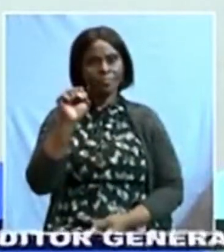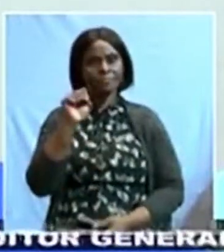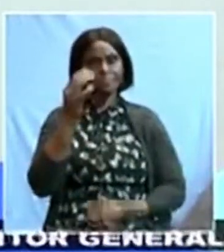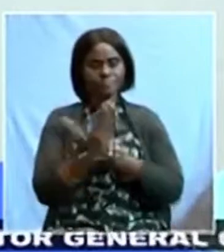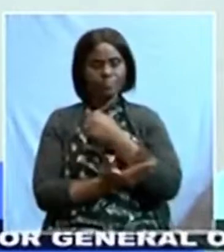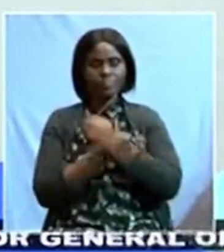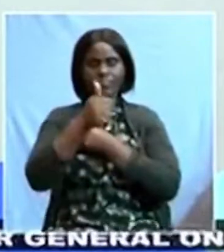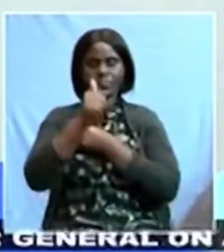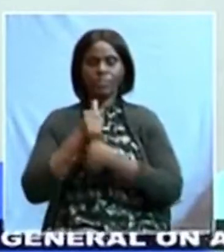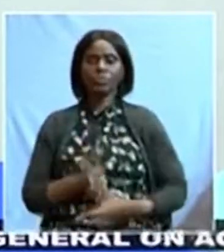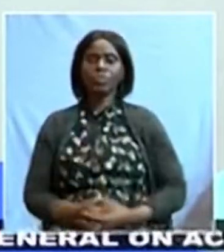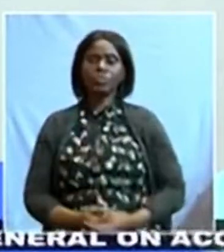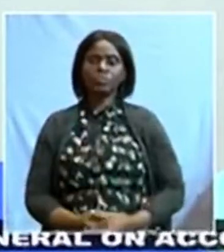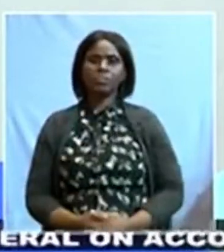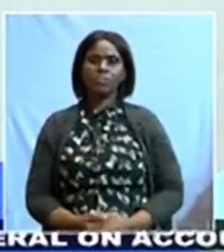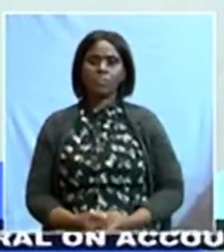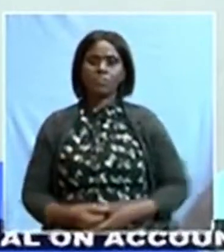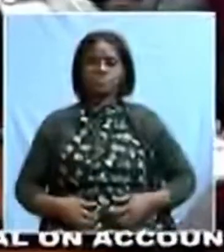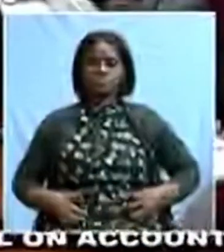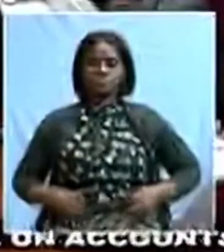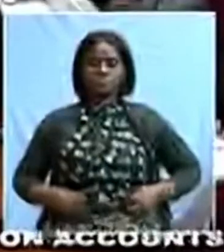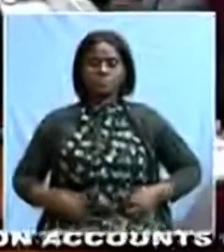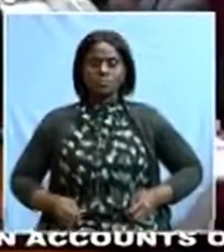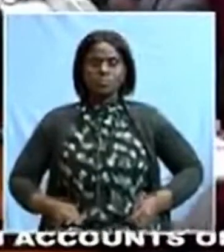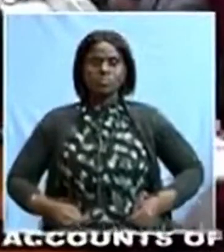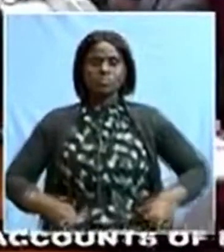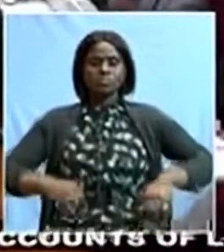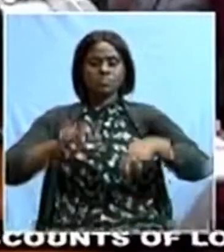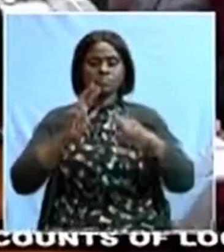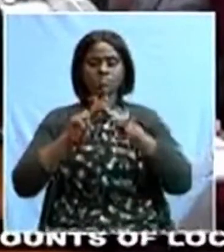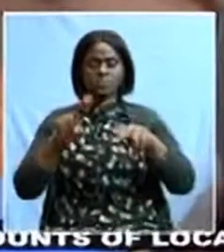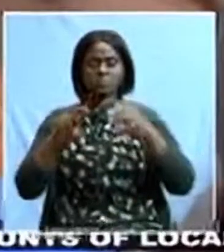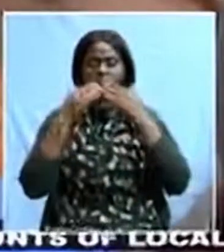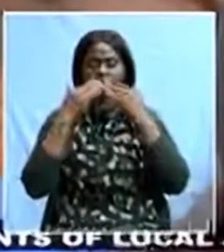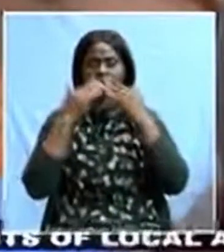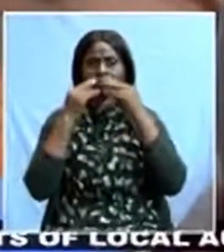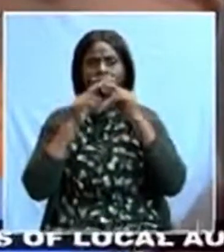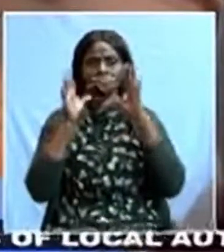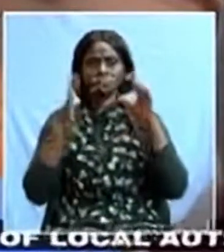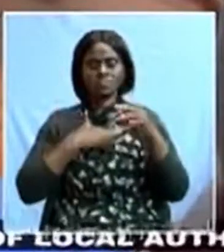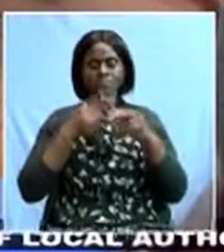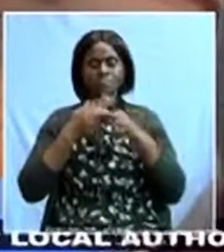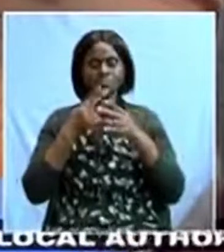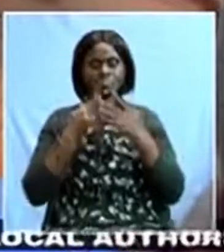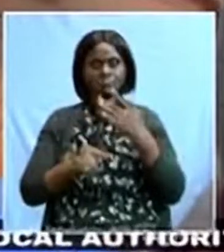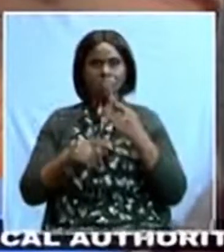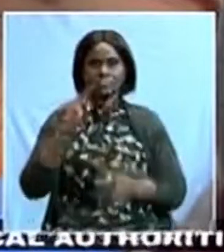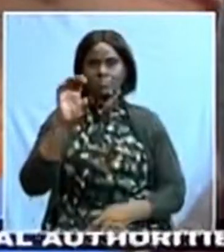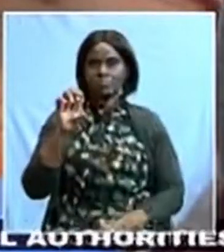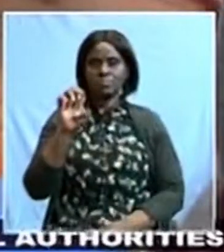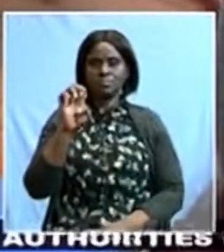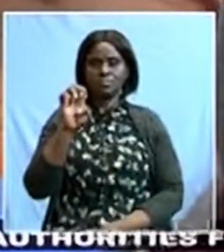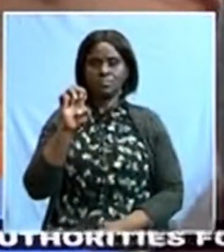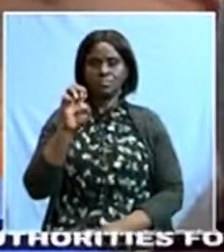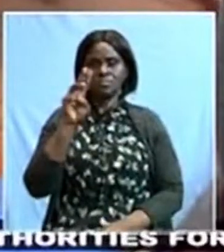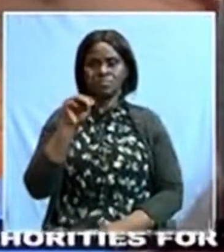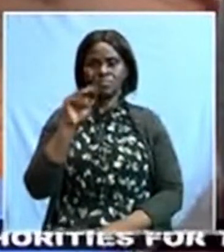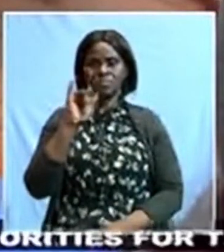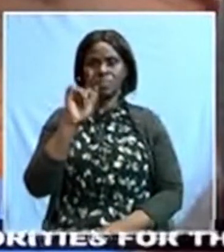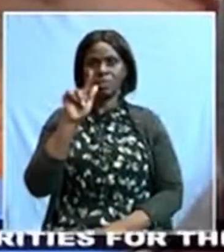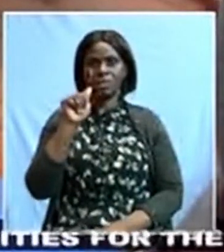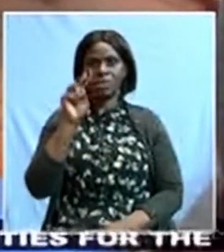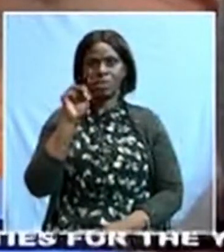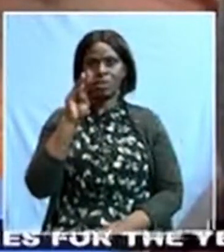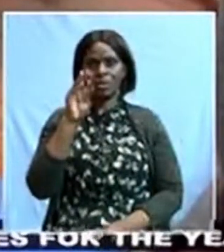introduce yourself. Thank you so much, Chair. My name is Exilda Haninga Milambo,